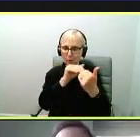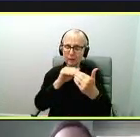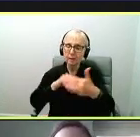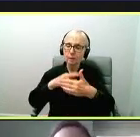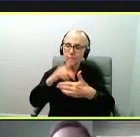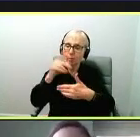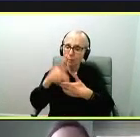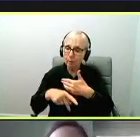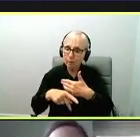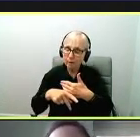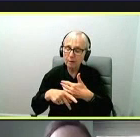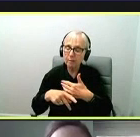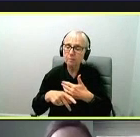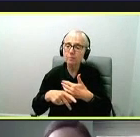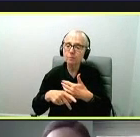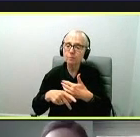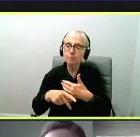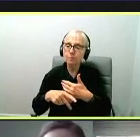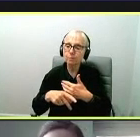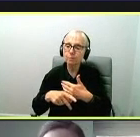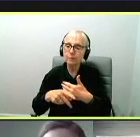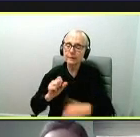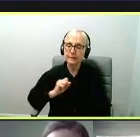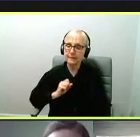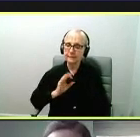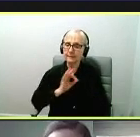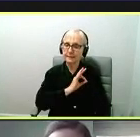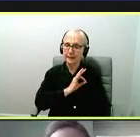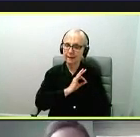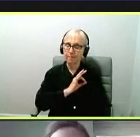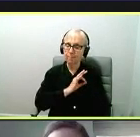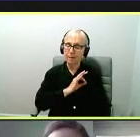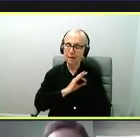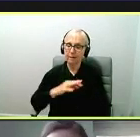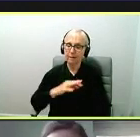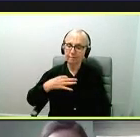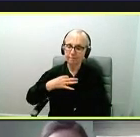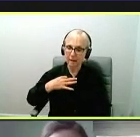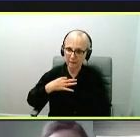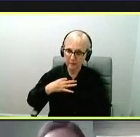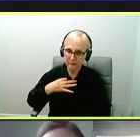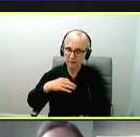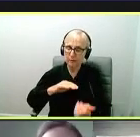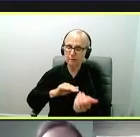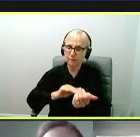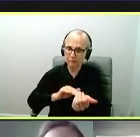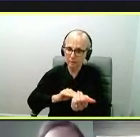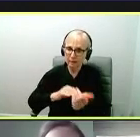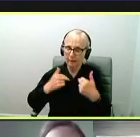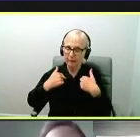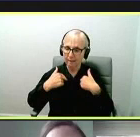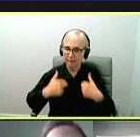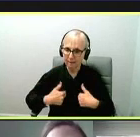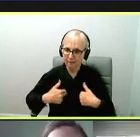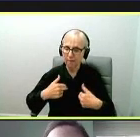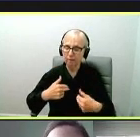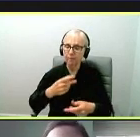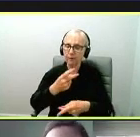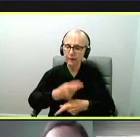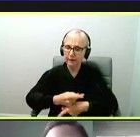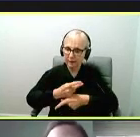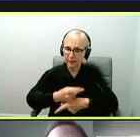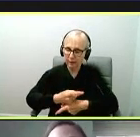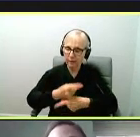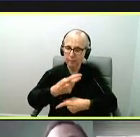is largely staffed by volunteer physicians, volunteer healthcare providers, predominantly providers